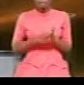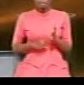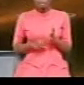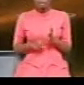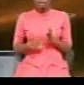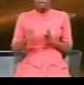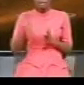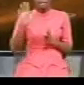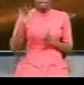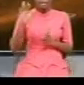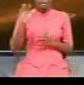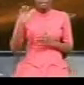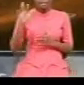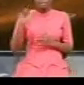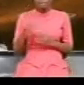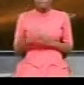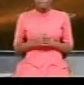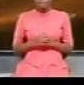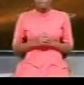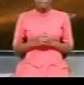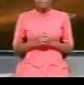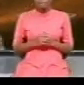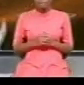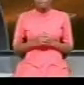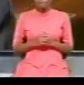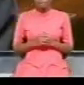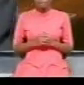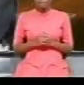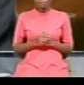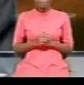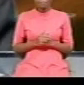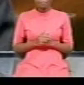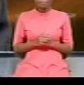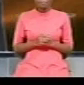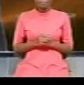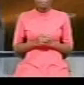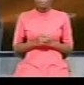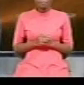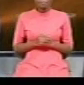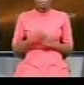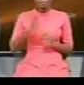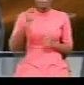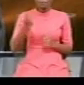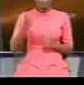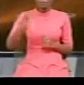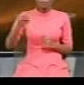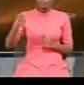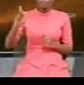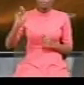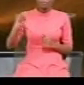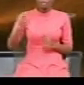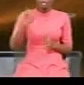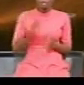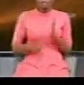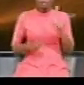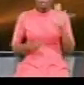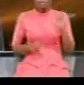Second Chronicles chapter 15. In Second Chronicles chapter